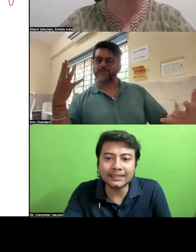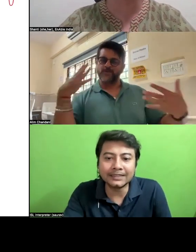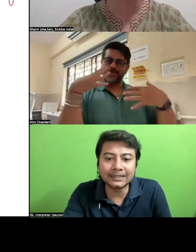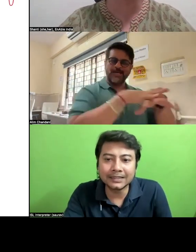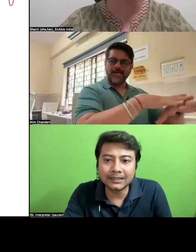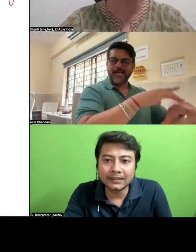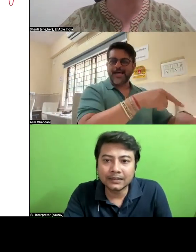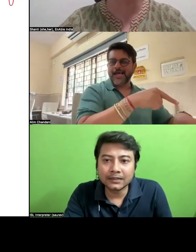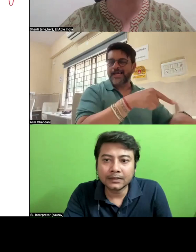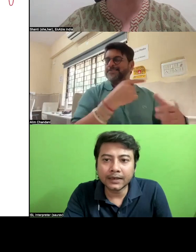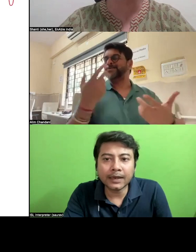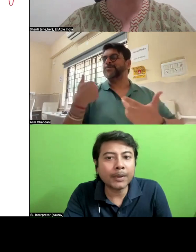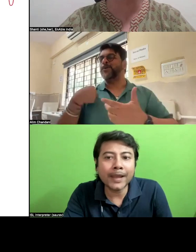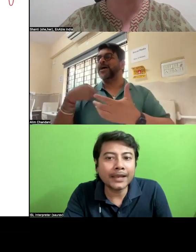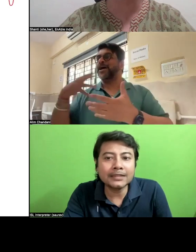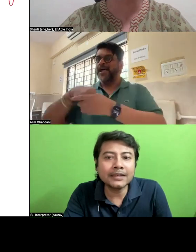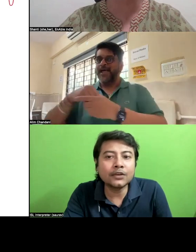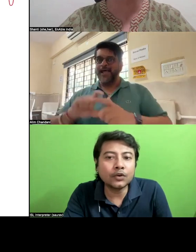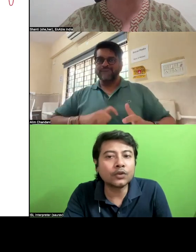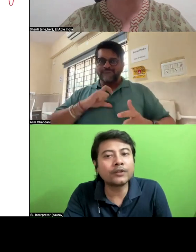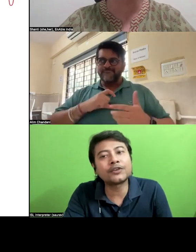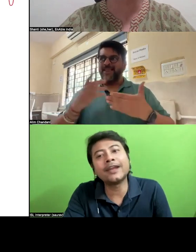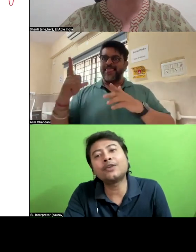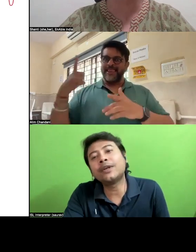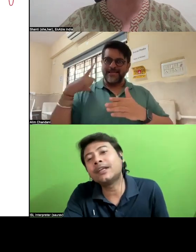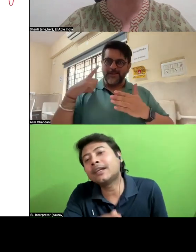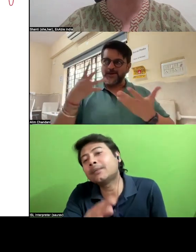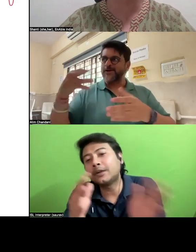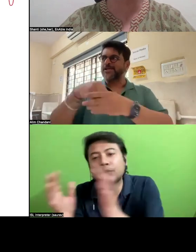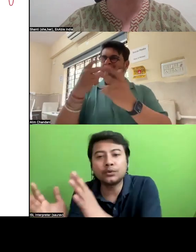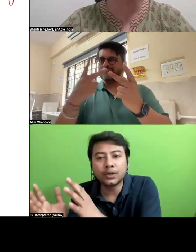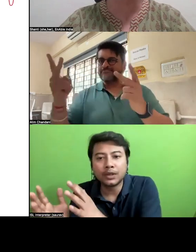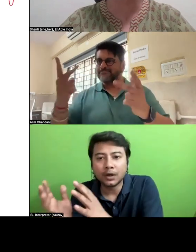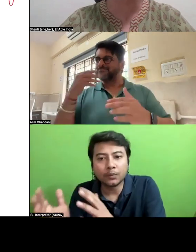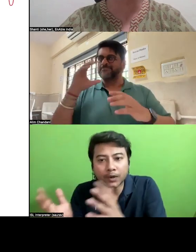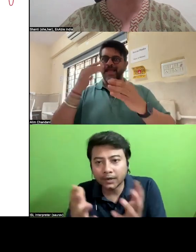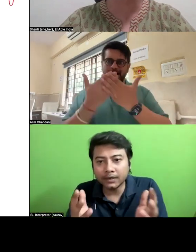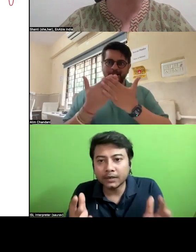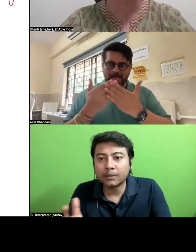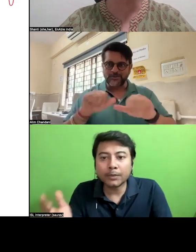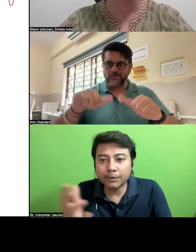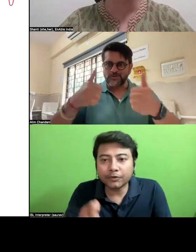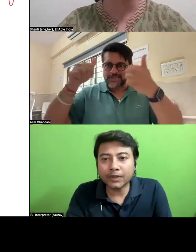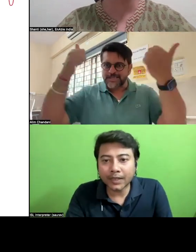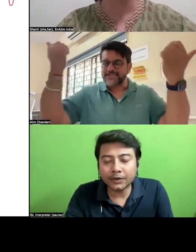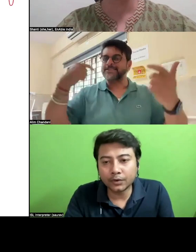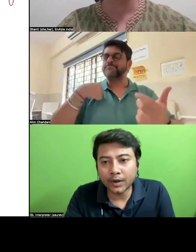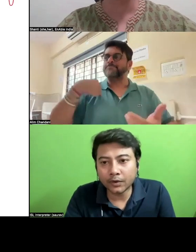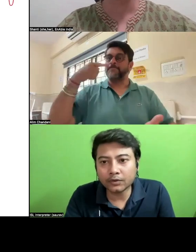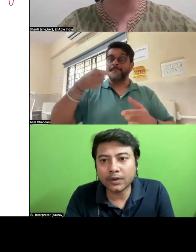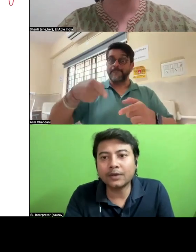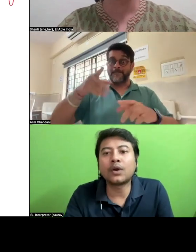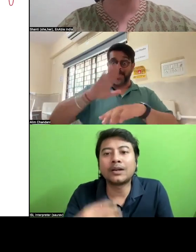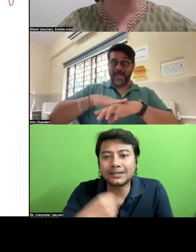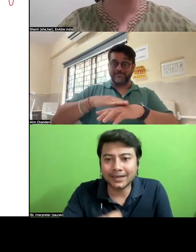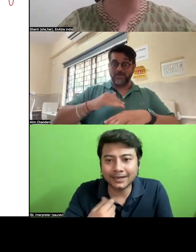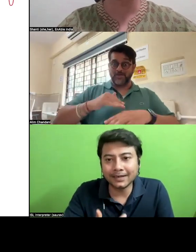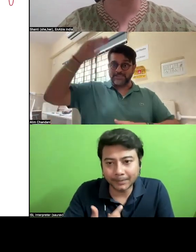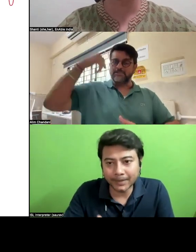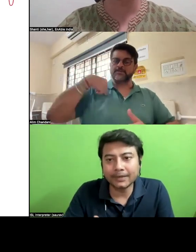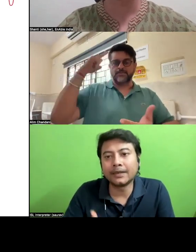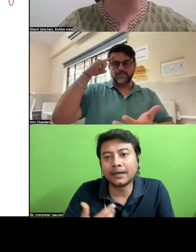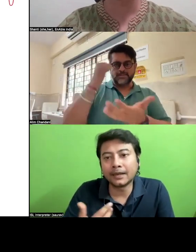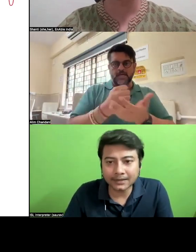these things, right? And my parents didn't know, they were trying to integrate me into a world. But before that, I also had to